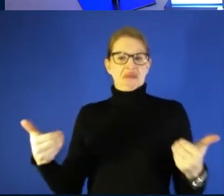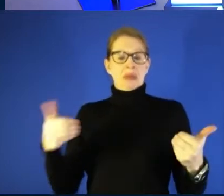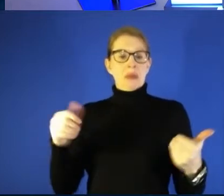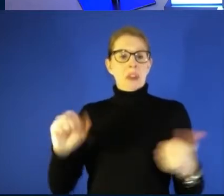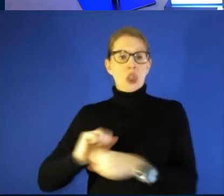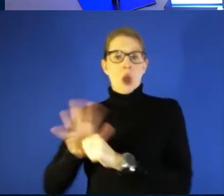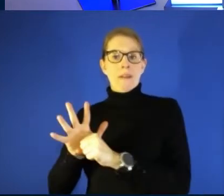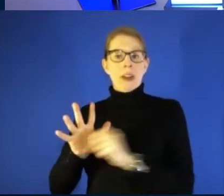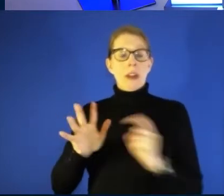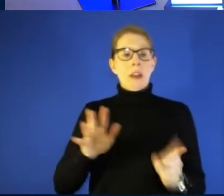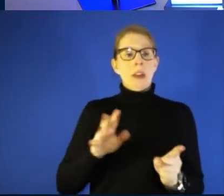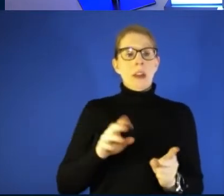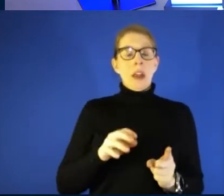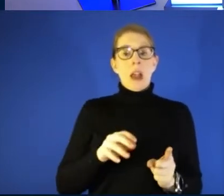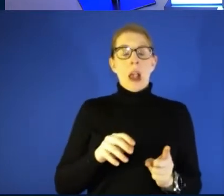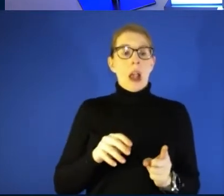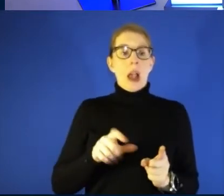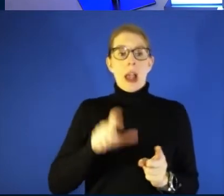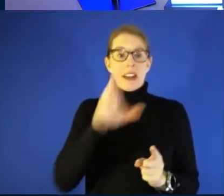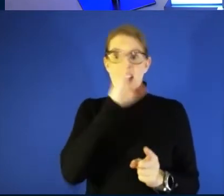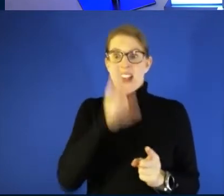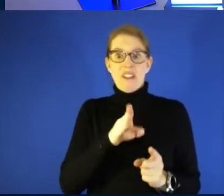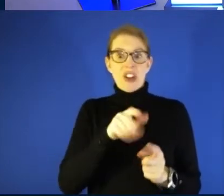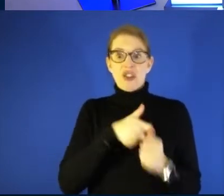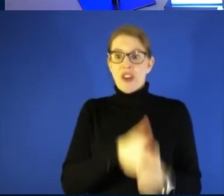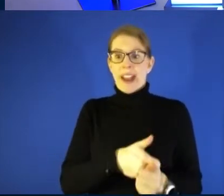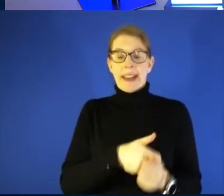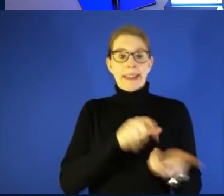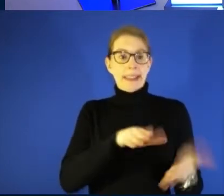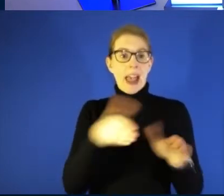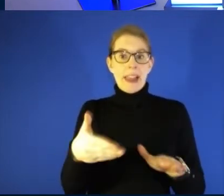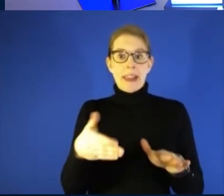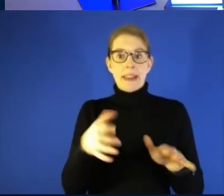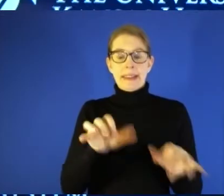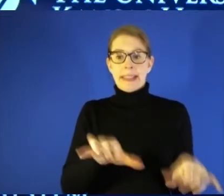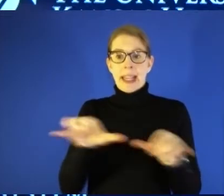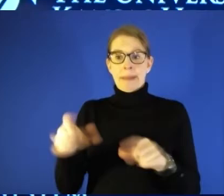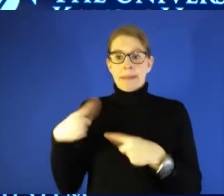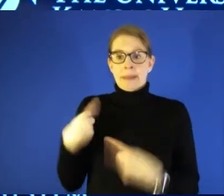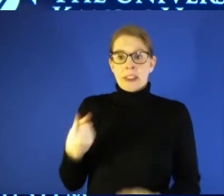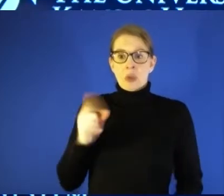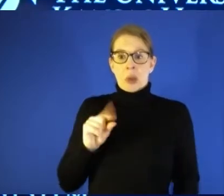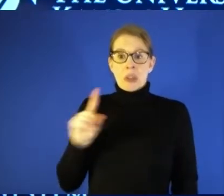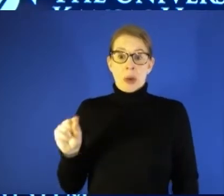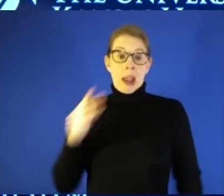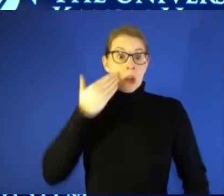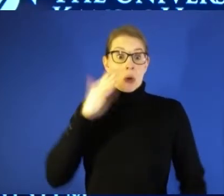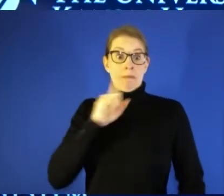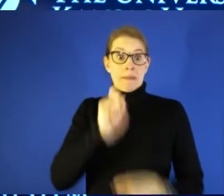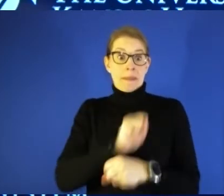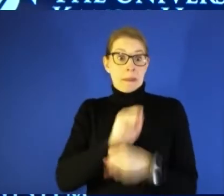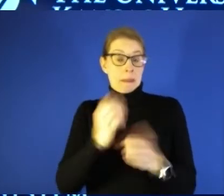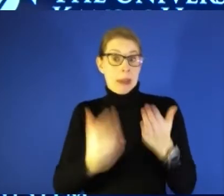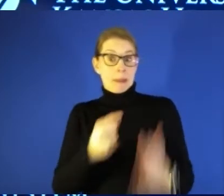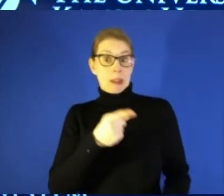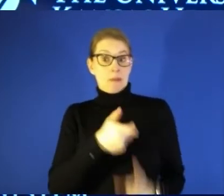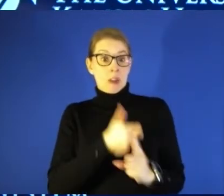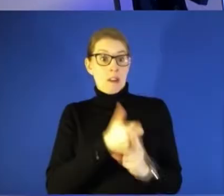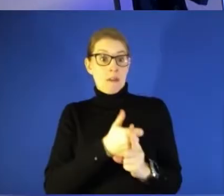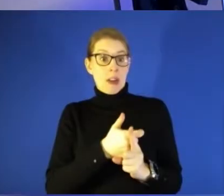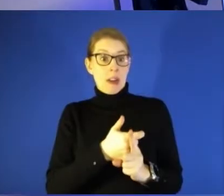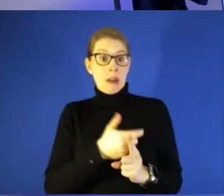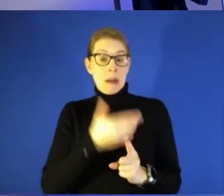know I wasn't ever tracking deaths like I have been since 2020, so I don't actually know. I know you might have had a better sense of